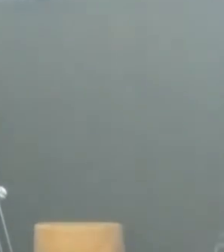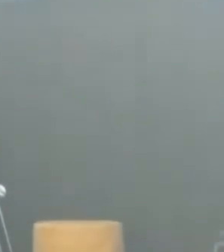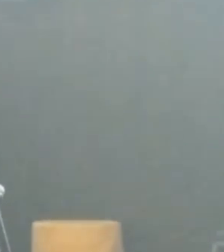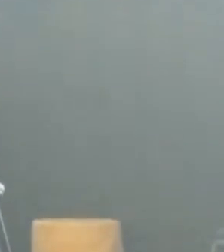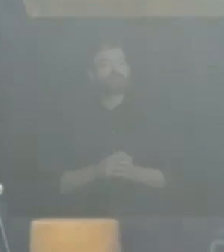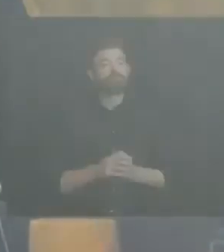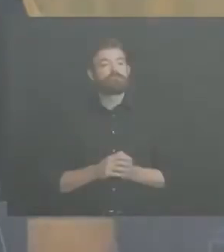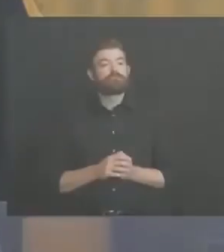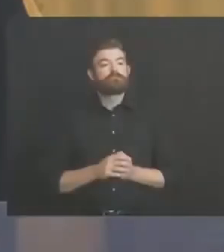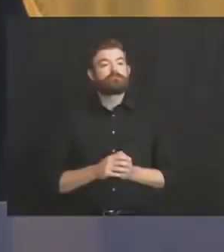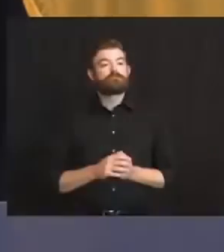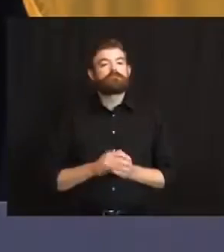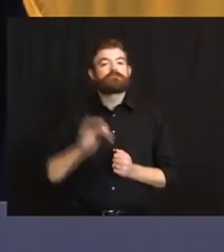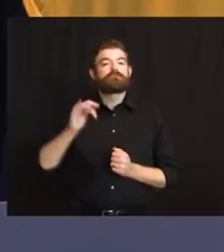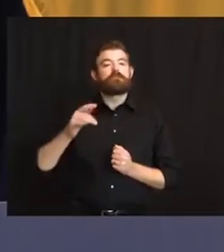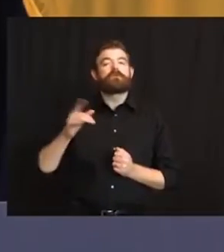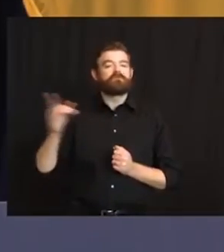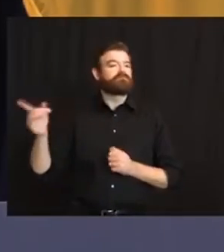about?